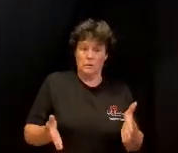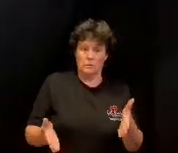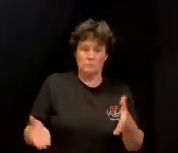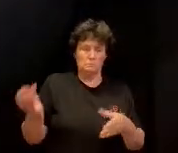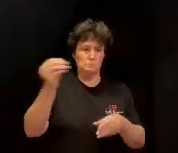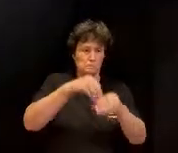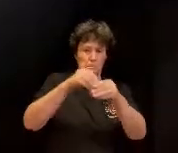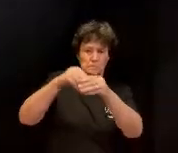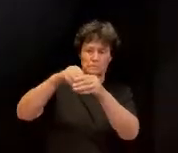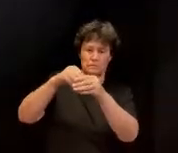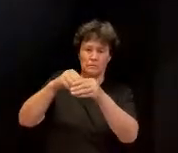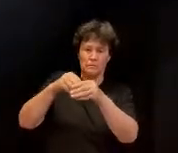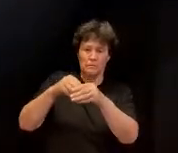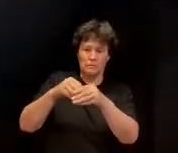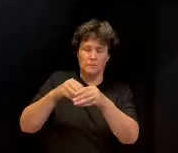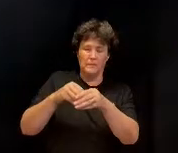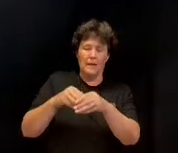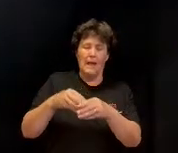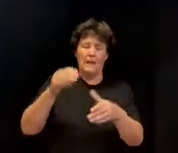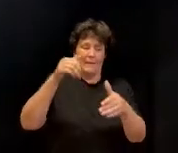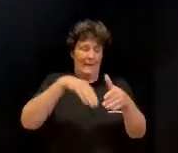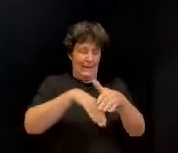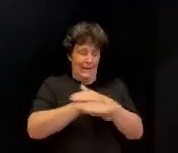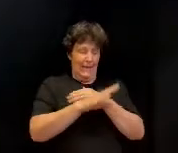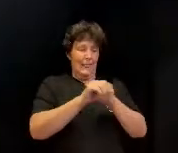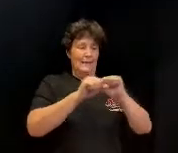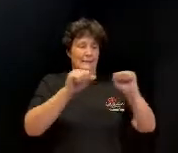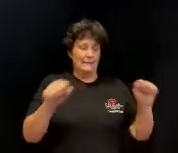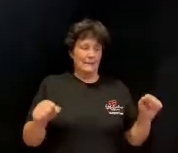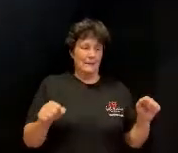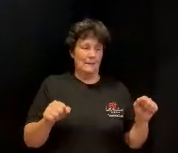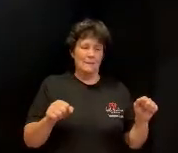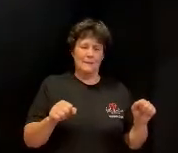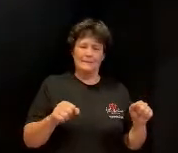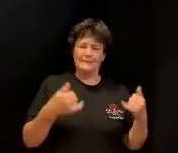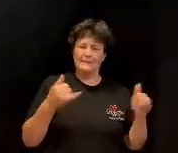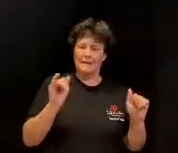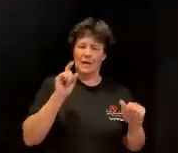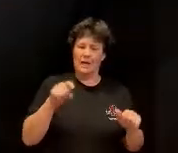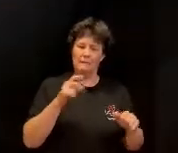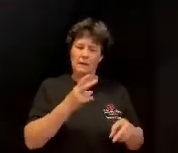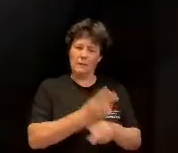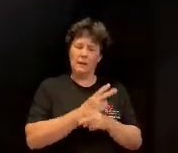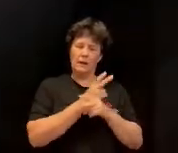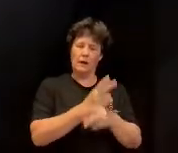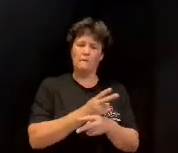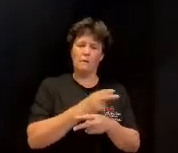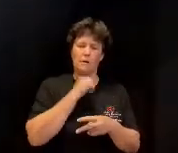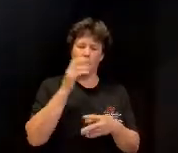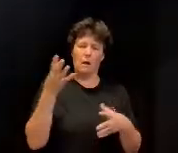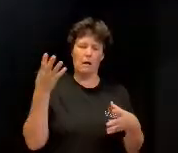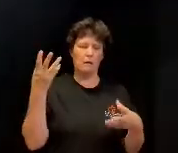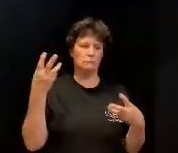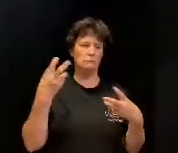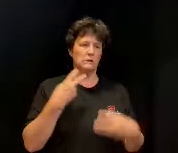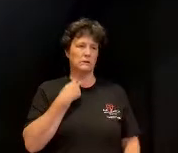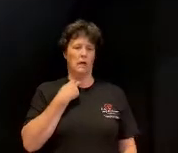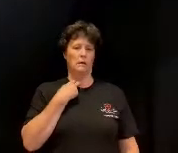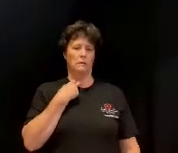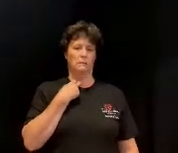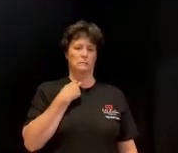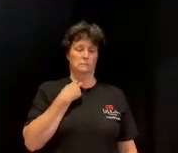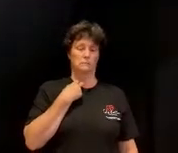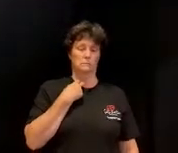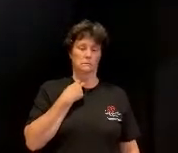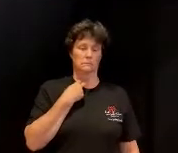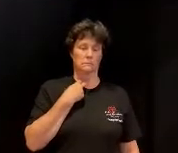of the leaven of the kingdom, and I'm getting in the systems that I have to watch so I'm not getting compromised. Right? I'm not getting